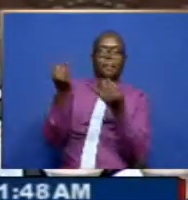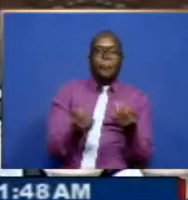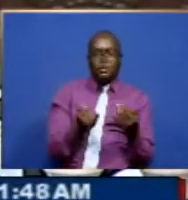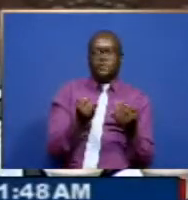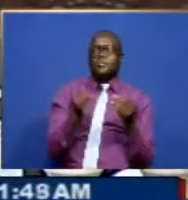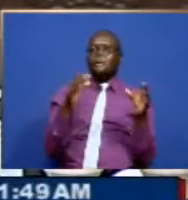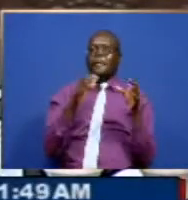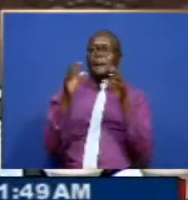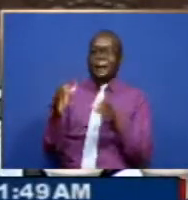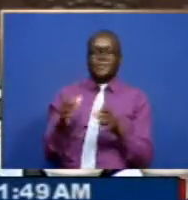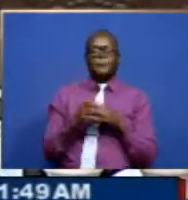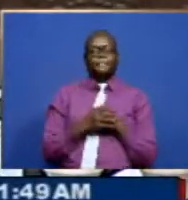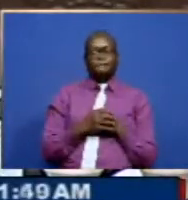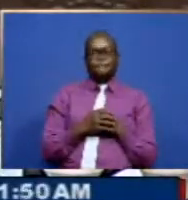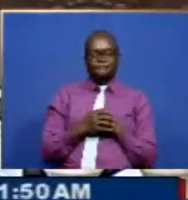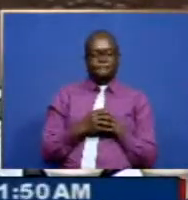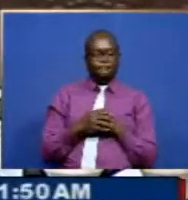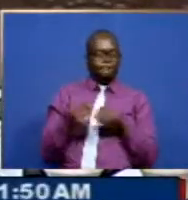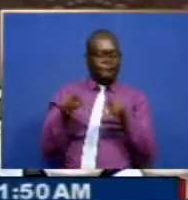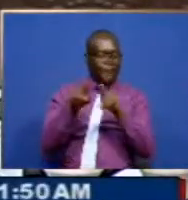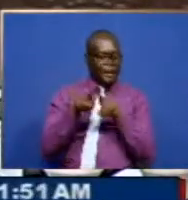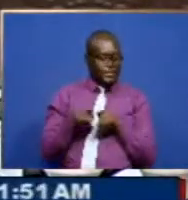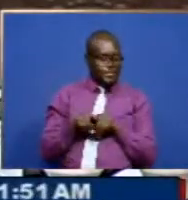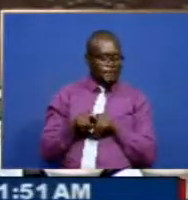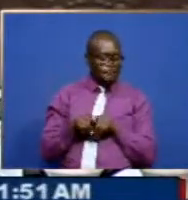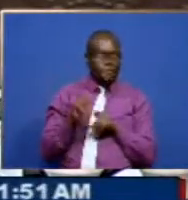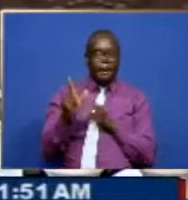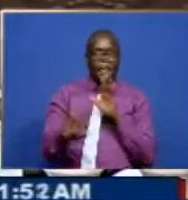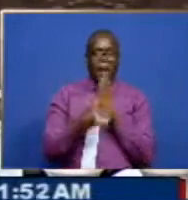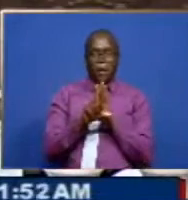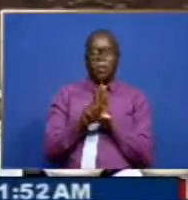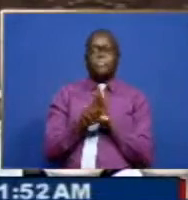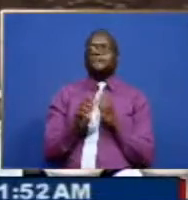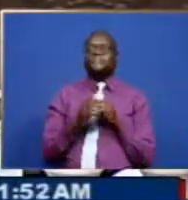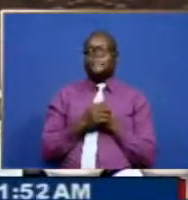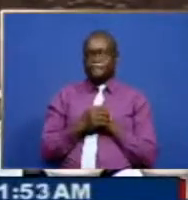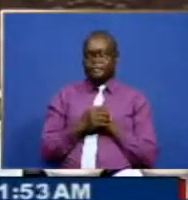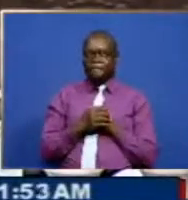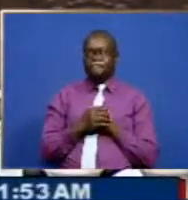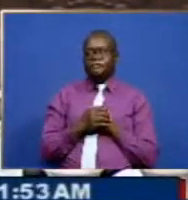parties and the law.